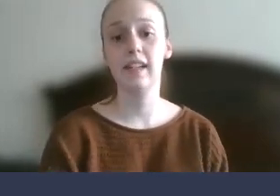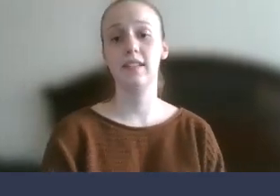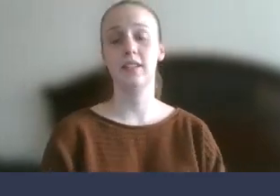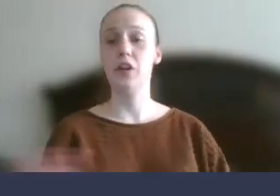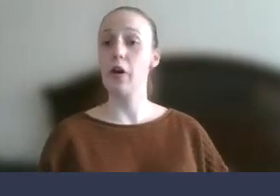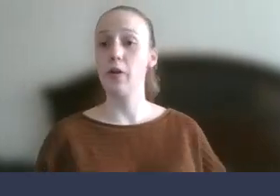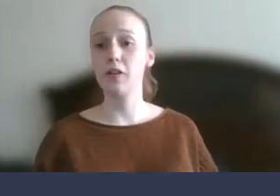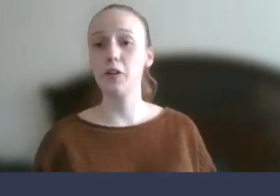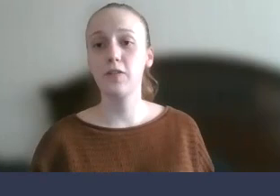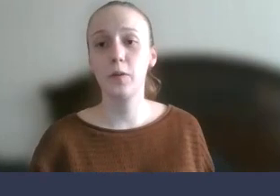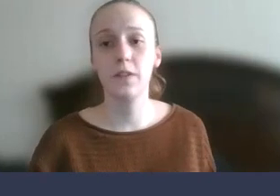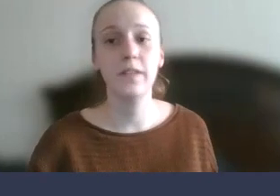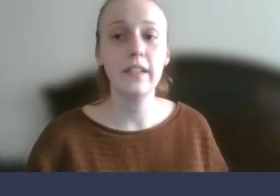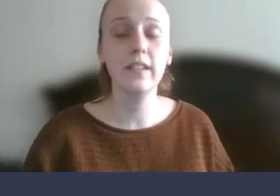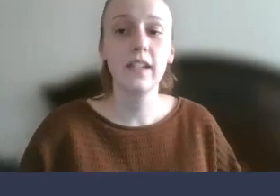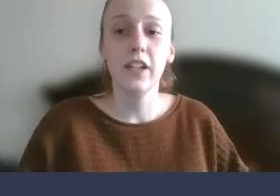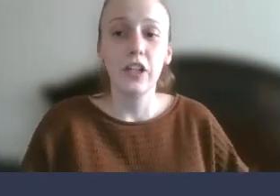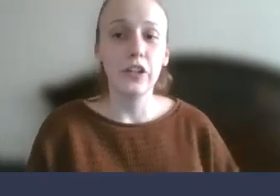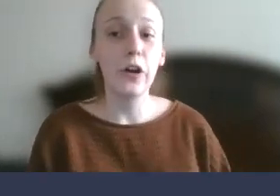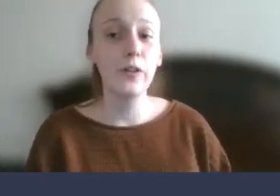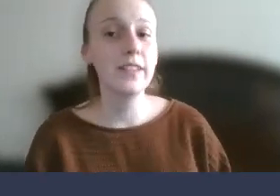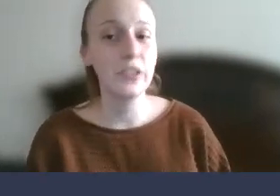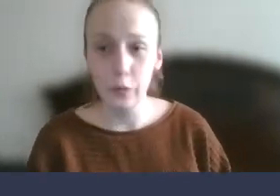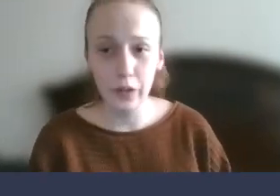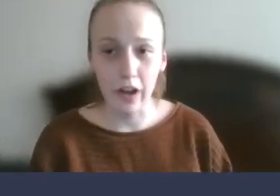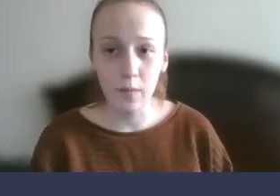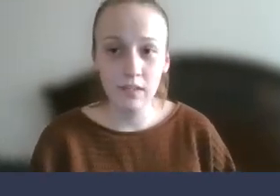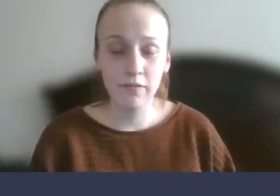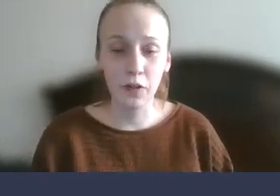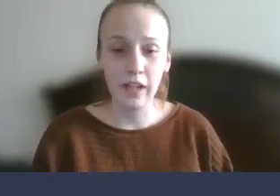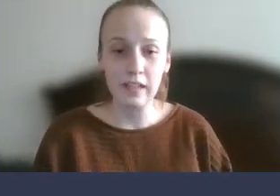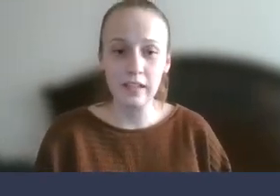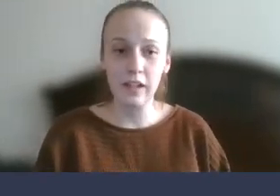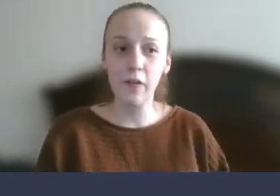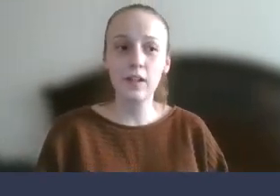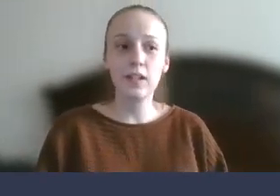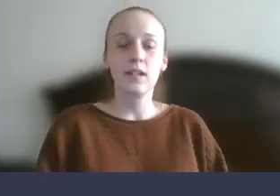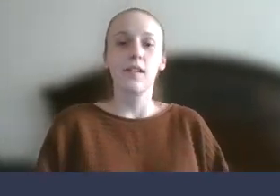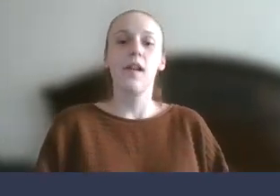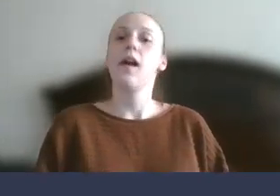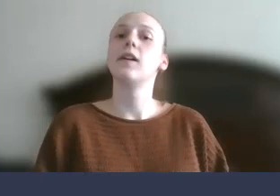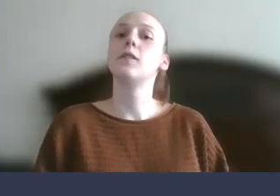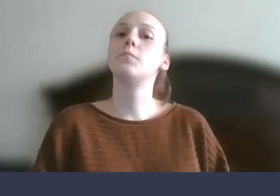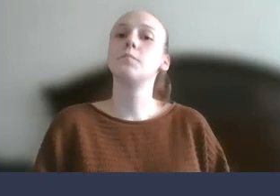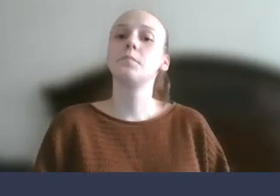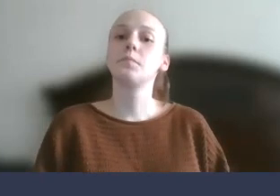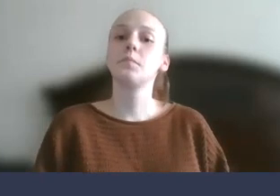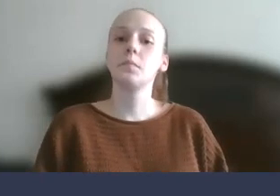Yes and no, I'll go over both of these. No isn't super common for kids to know,